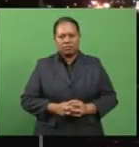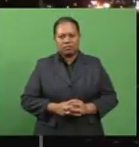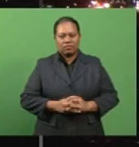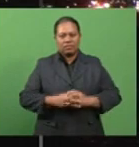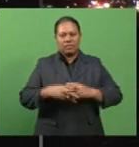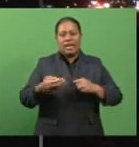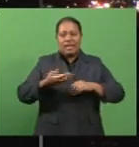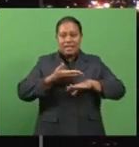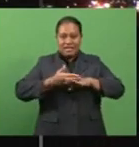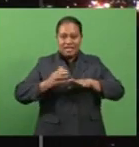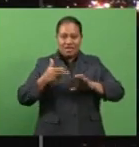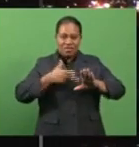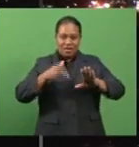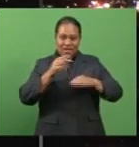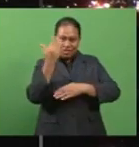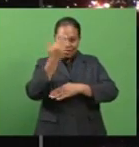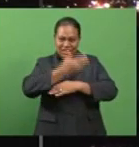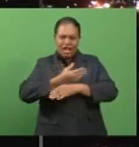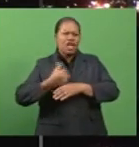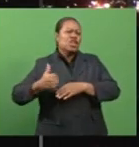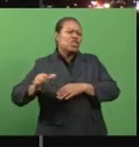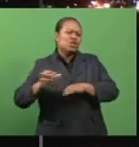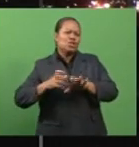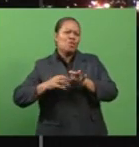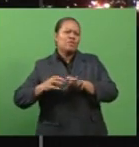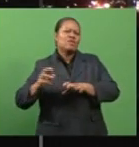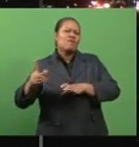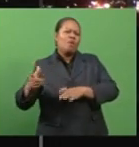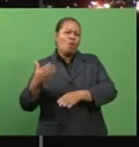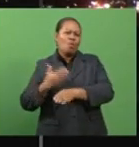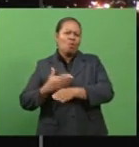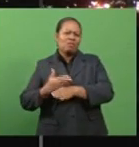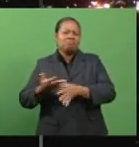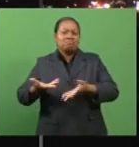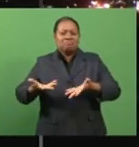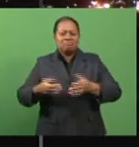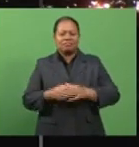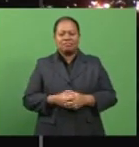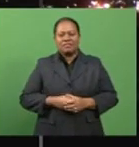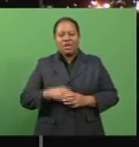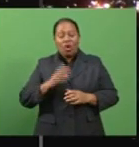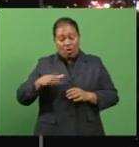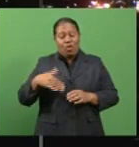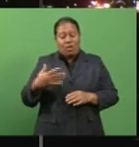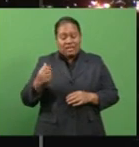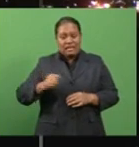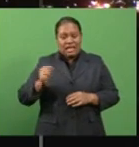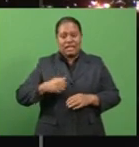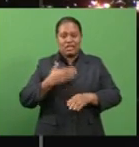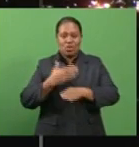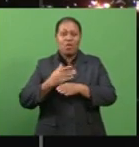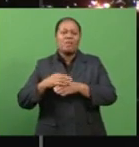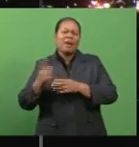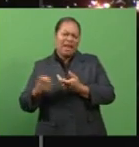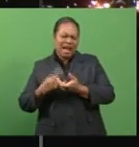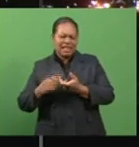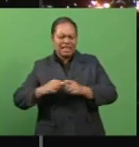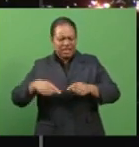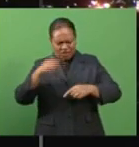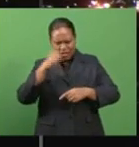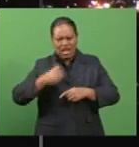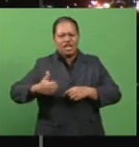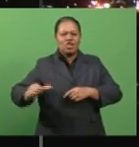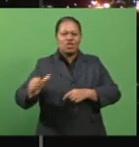In your media tonight, what do you use your computers at work for? Obviously for work, but there are other things that are now